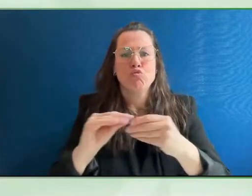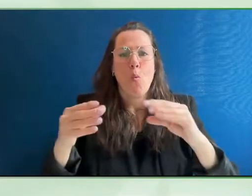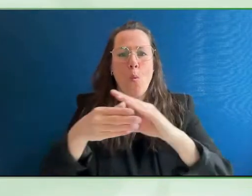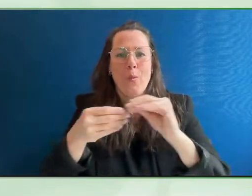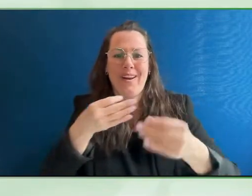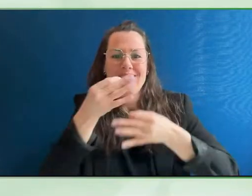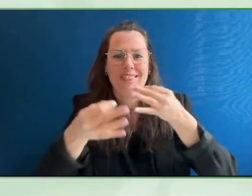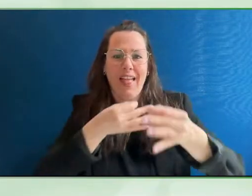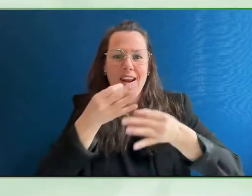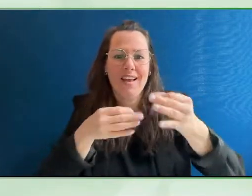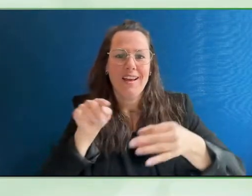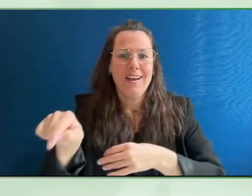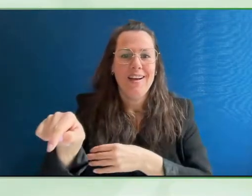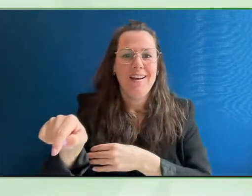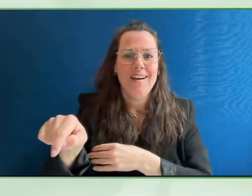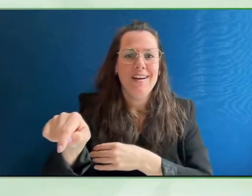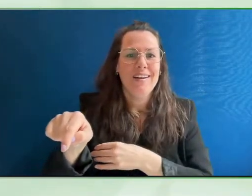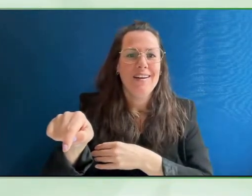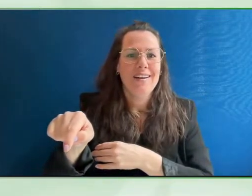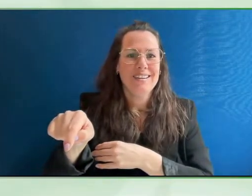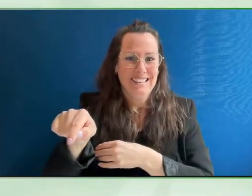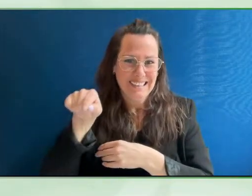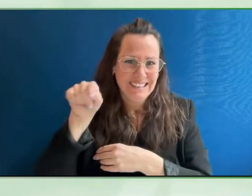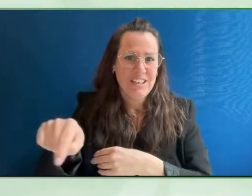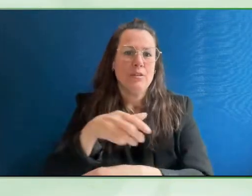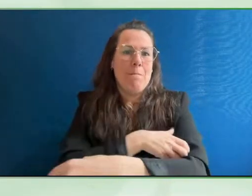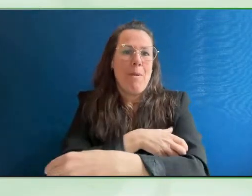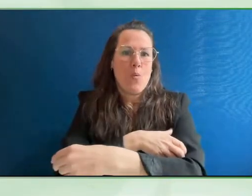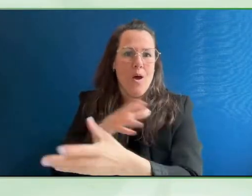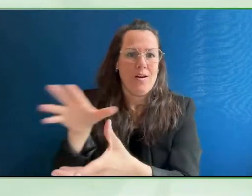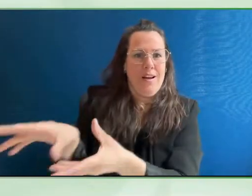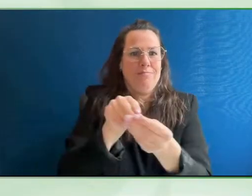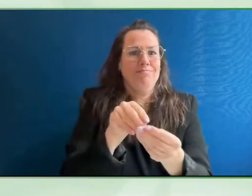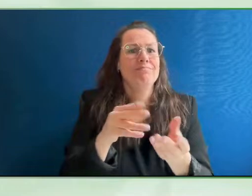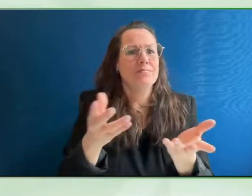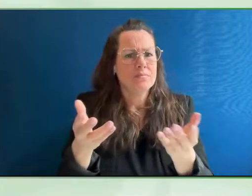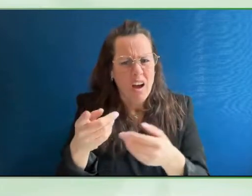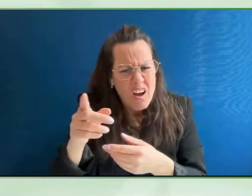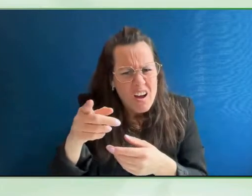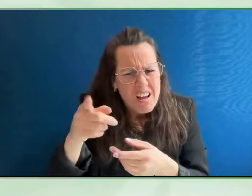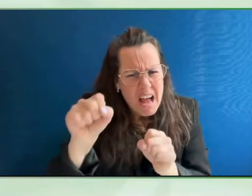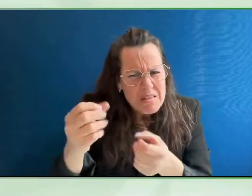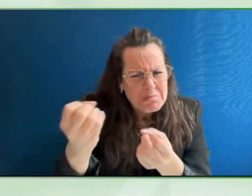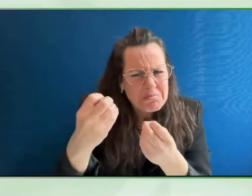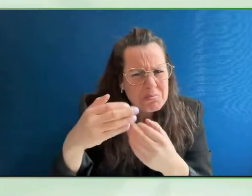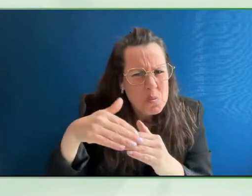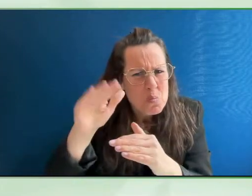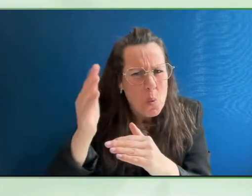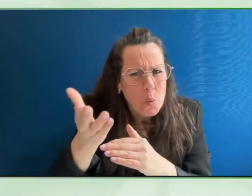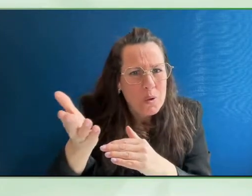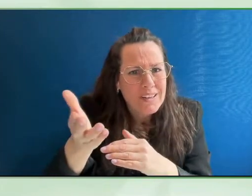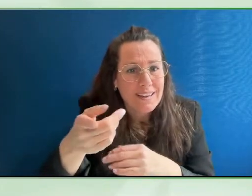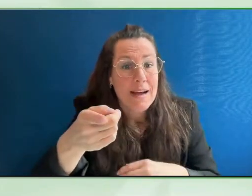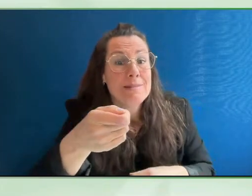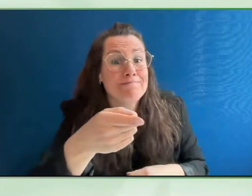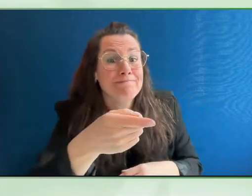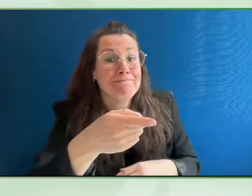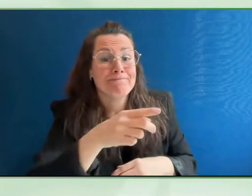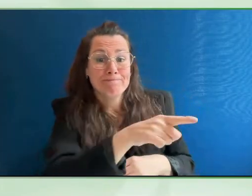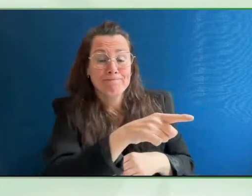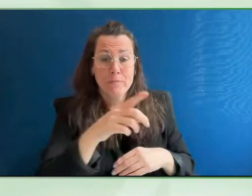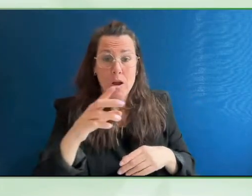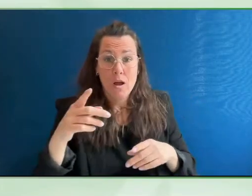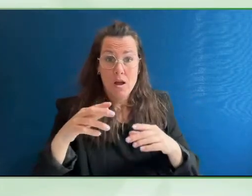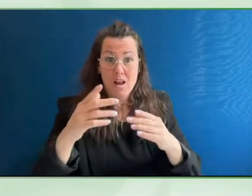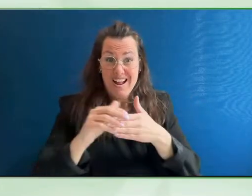problem. You need to have a safe space to be able to want to share this personal thing about you. But leaders are just people. We tend to